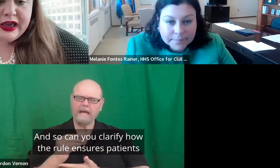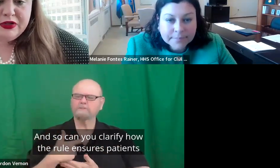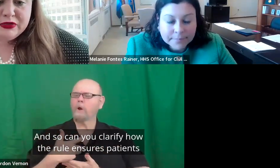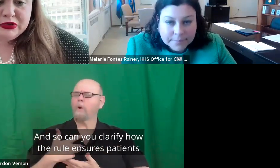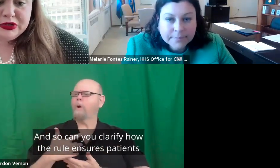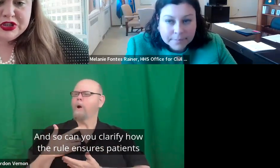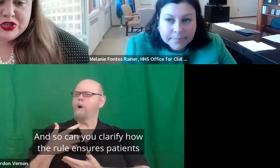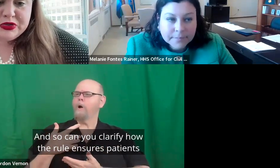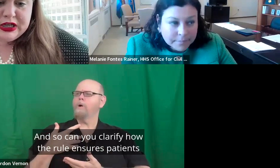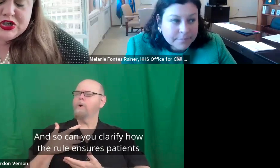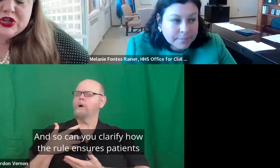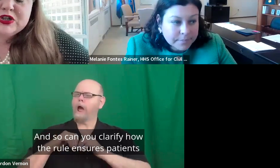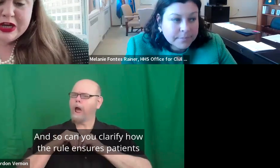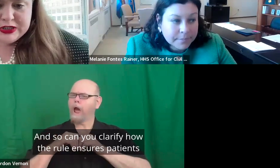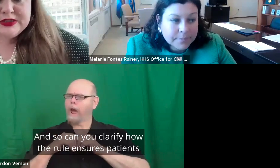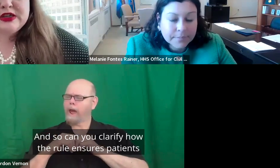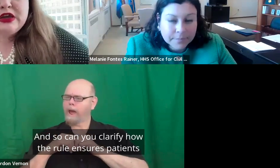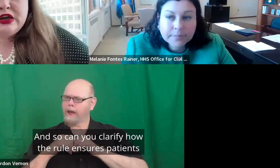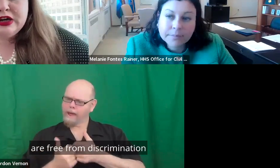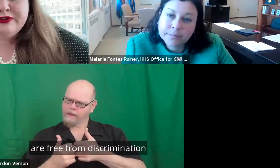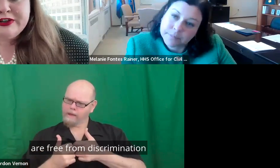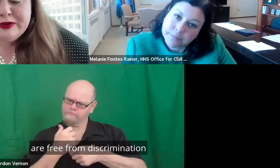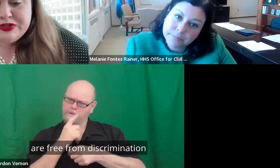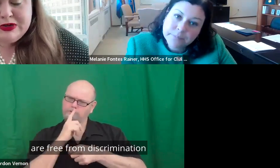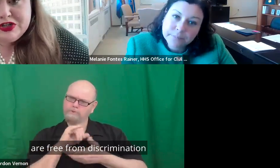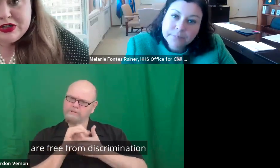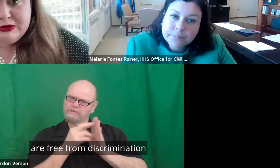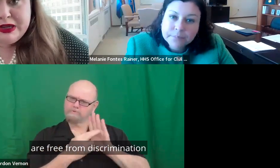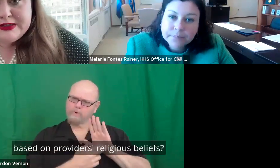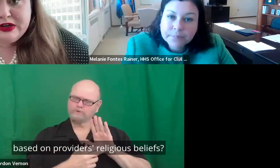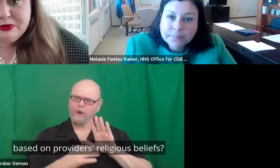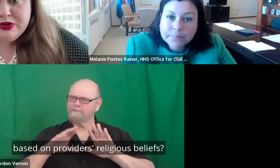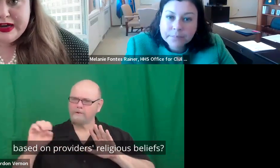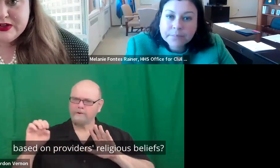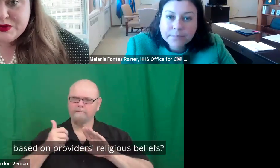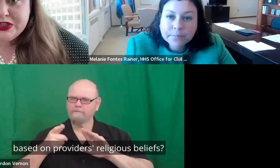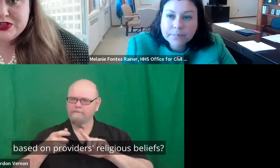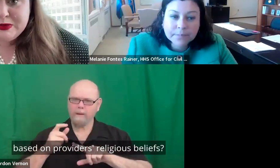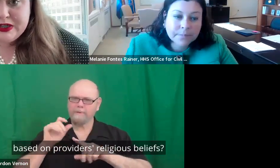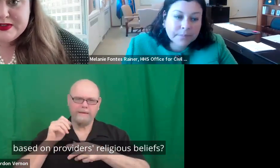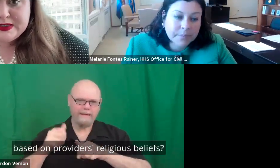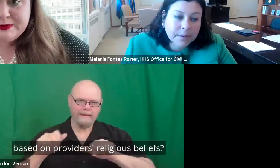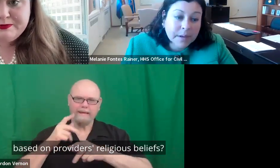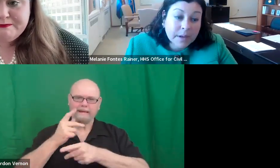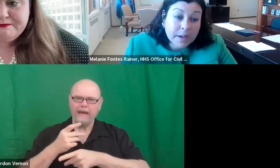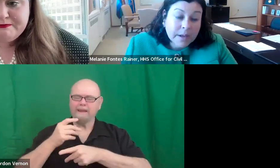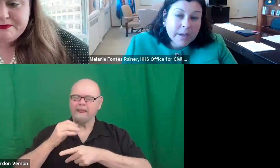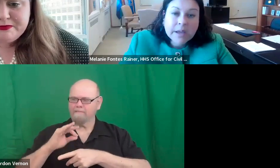clarify how the rule ensures patients are free from discrimination based on providers' religious